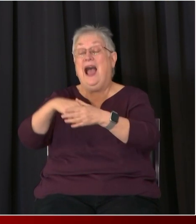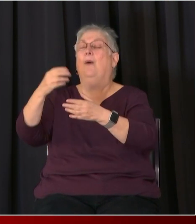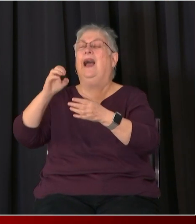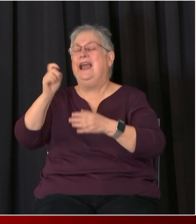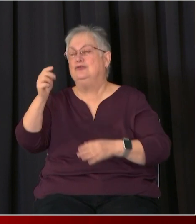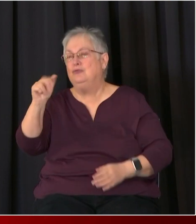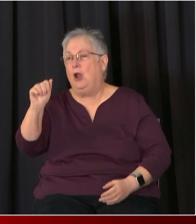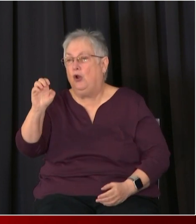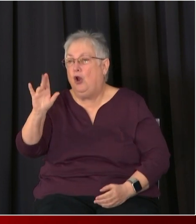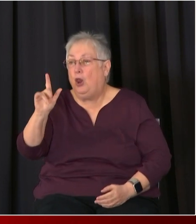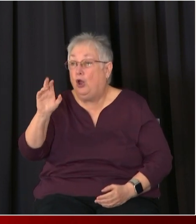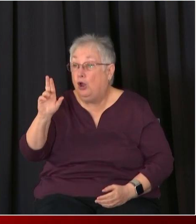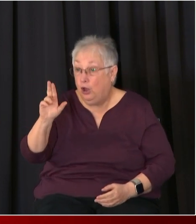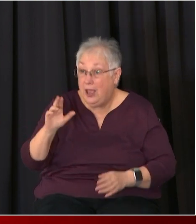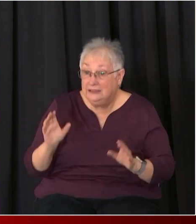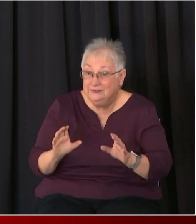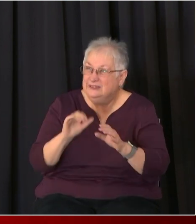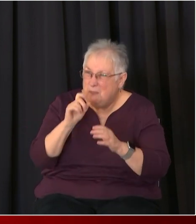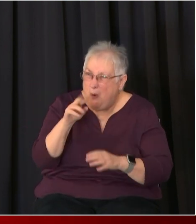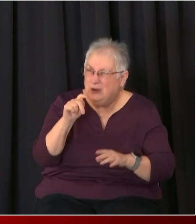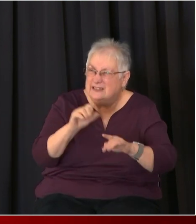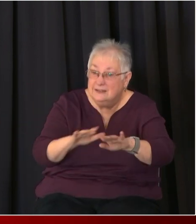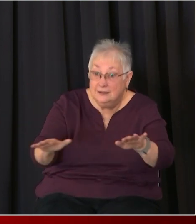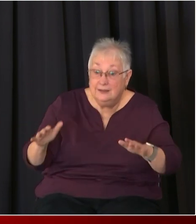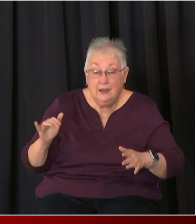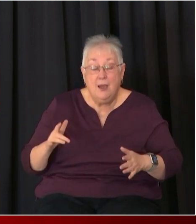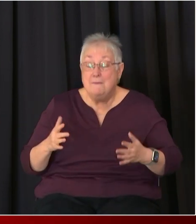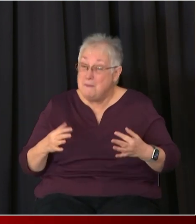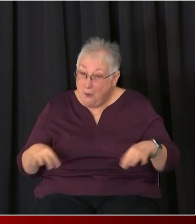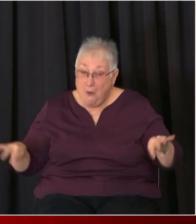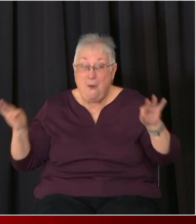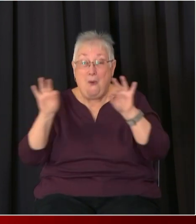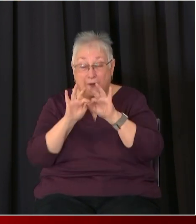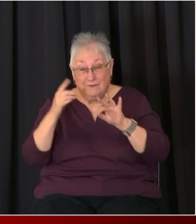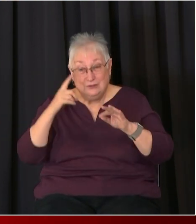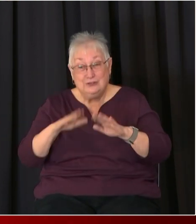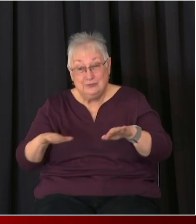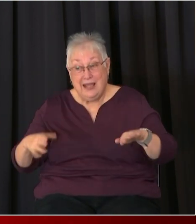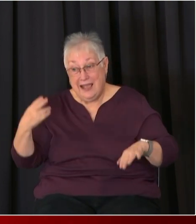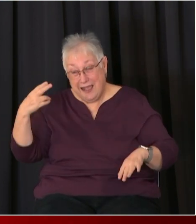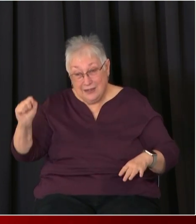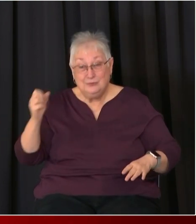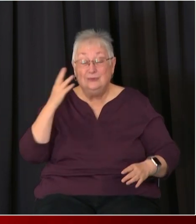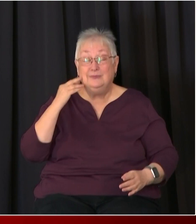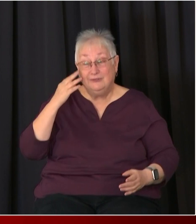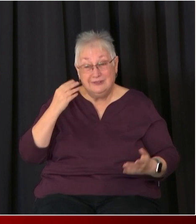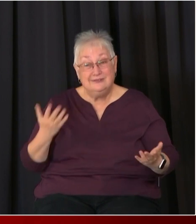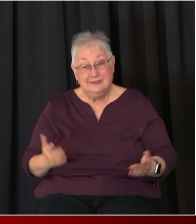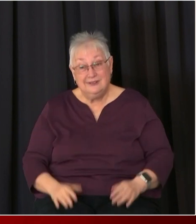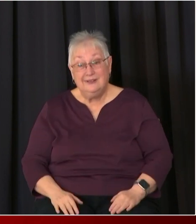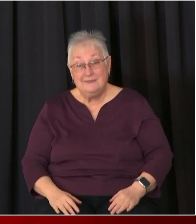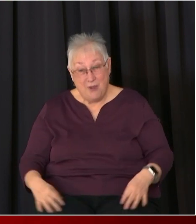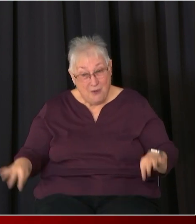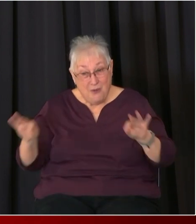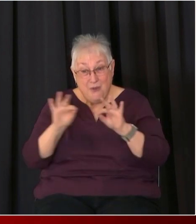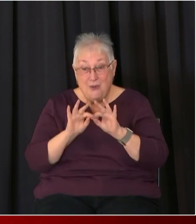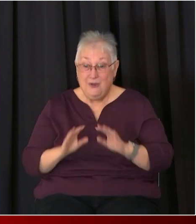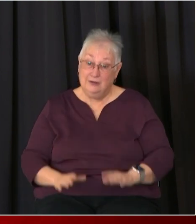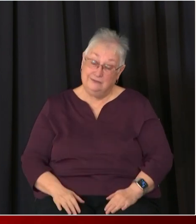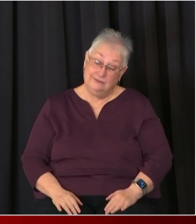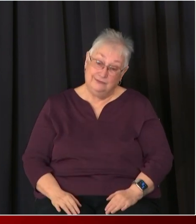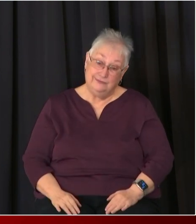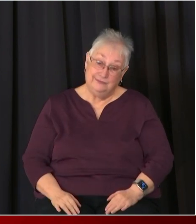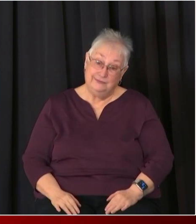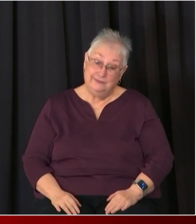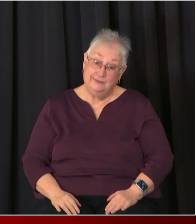activities that are important to a child's high school experience. So not only are we working very hard to get